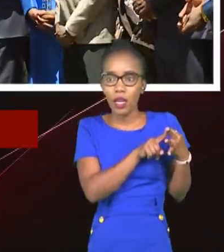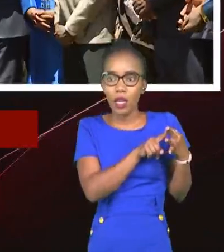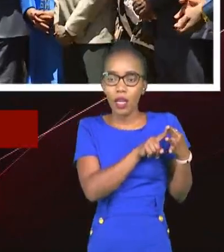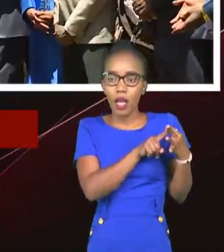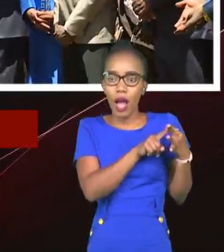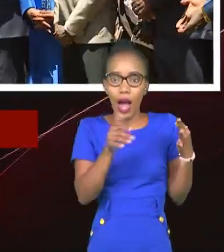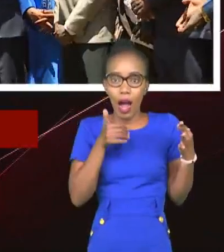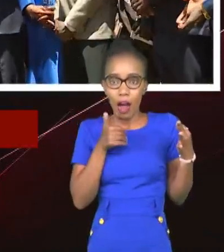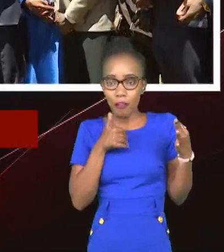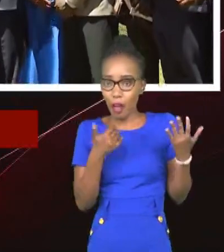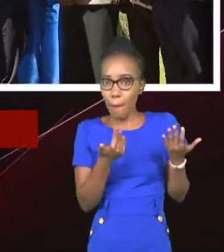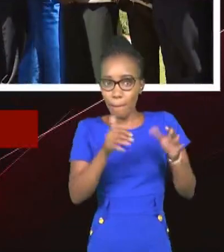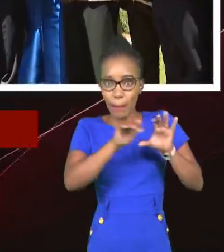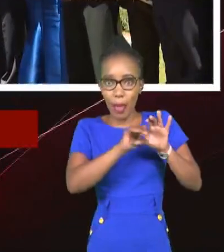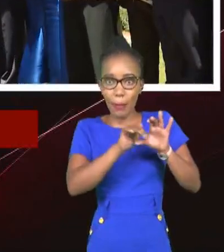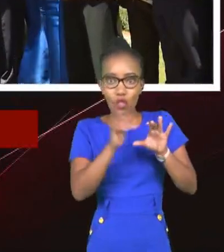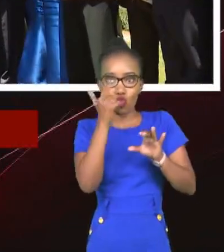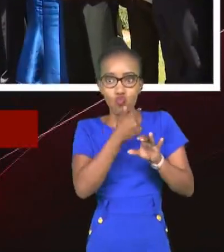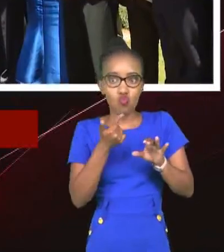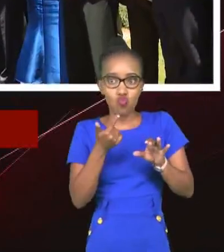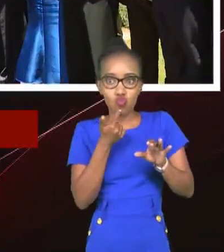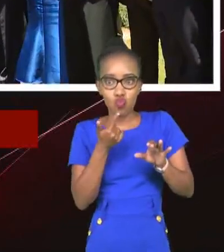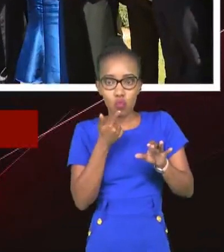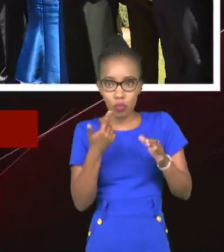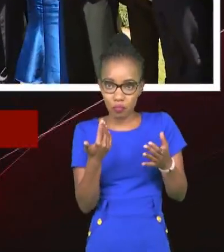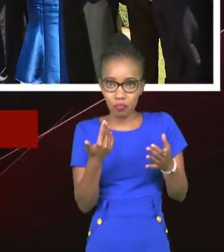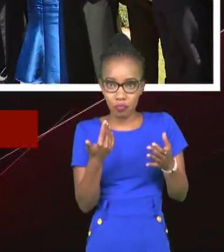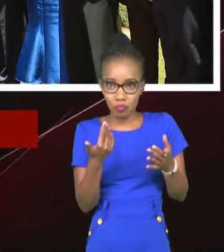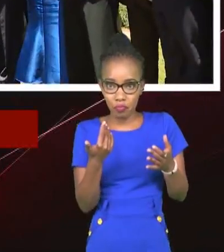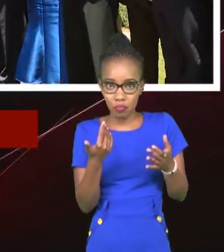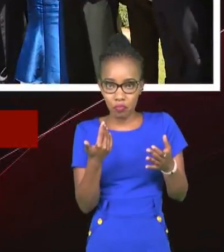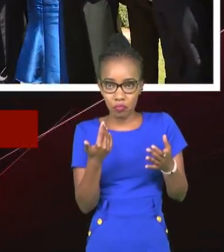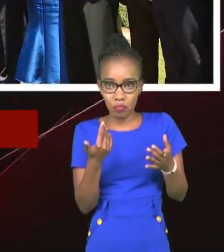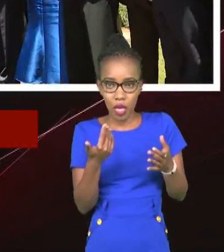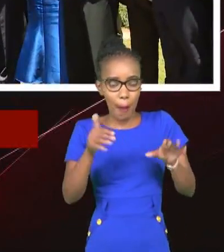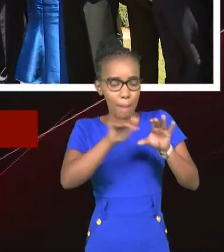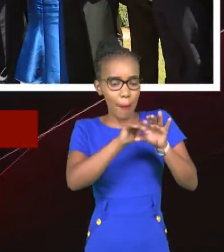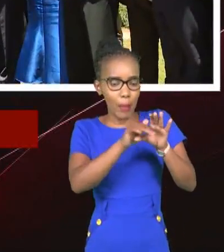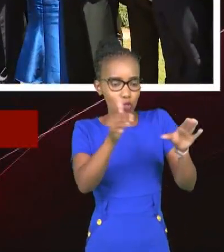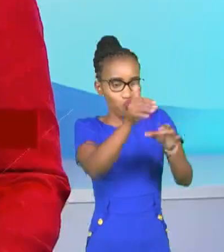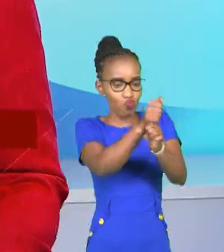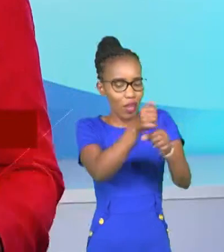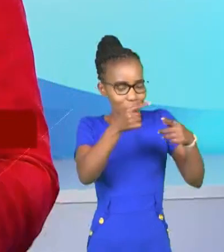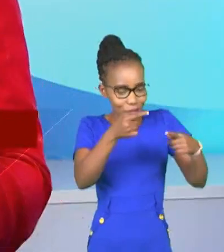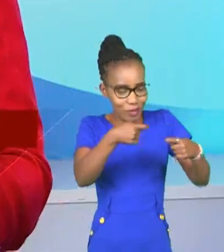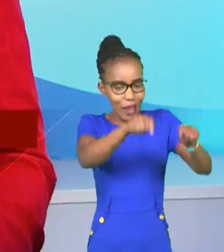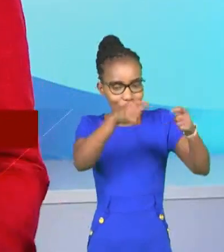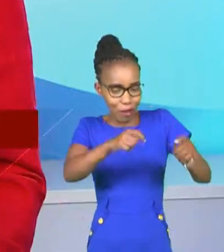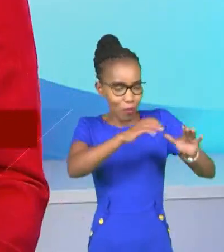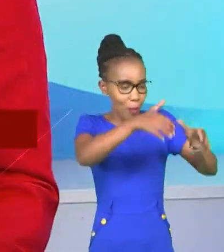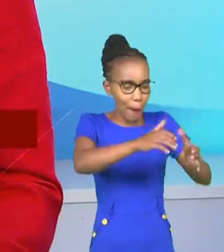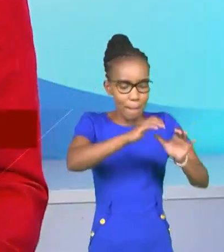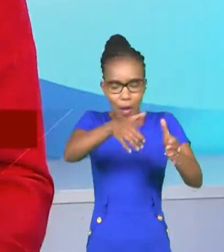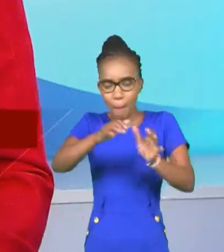we have members who are affiliated to this coalition. They have tried several times in their strongholds to portray